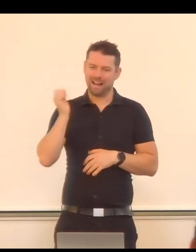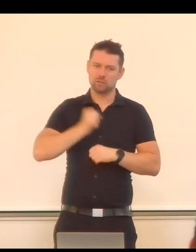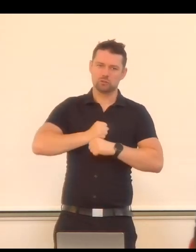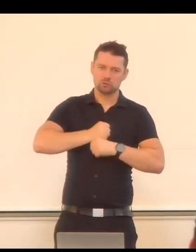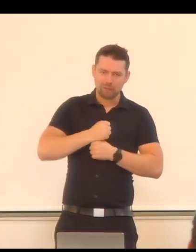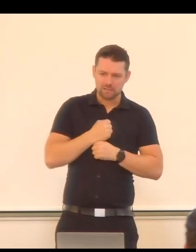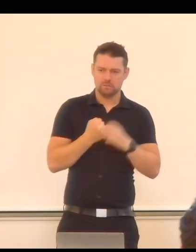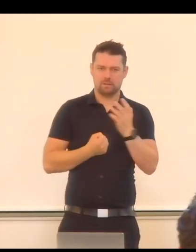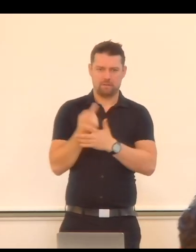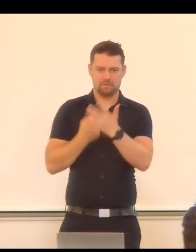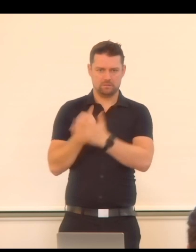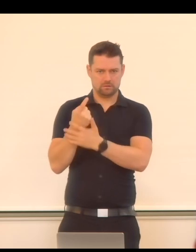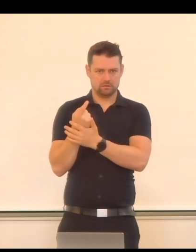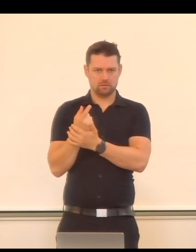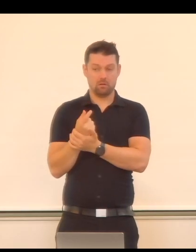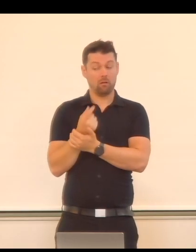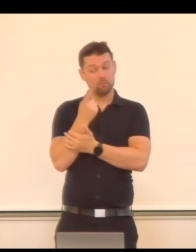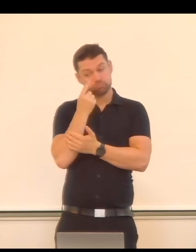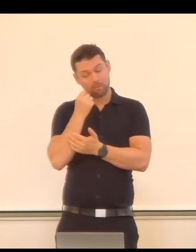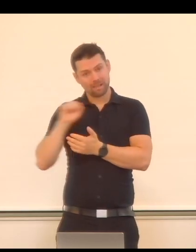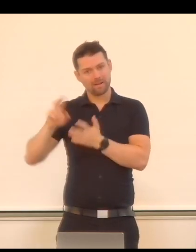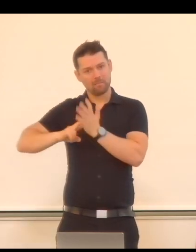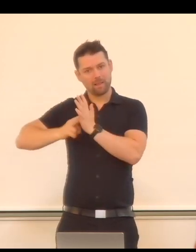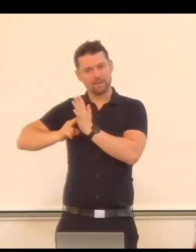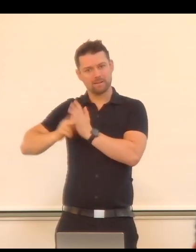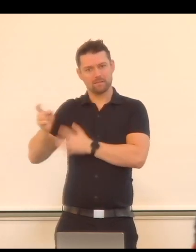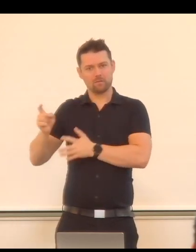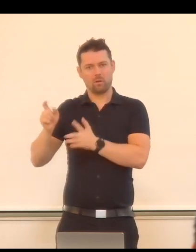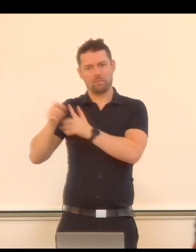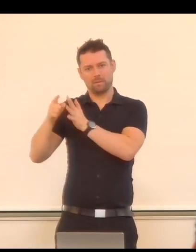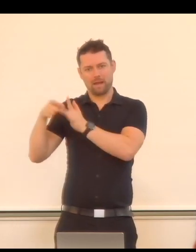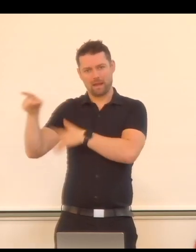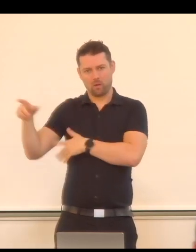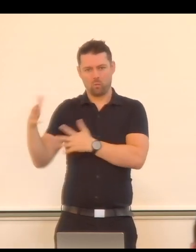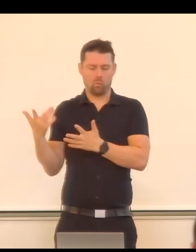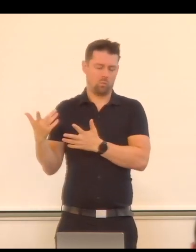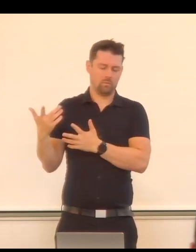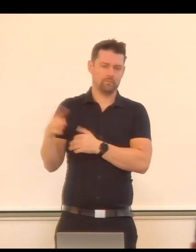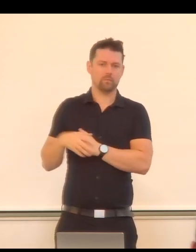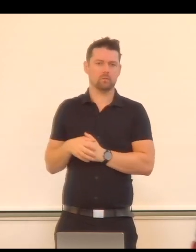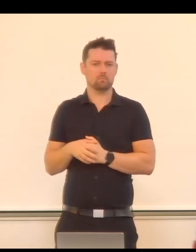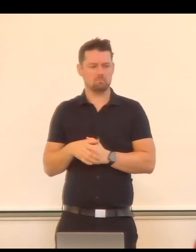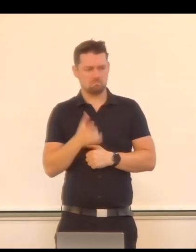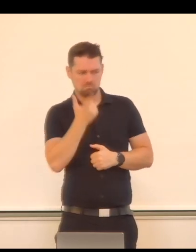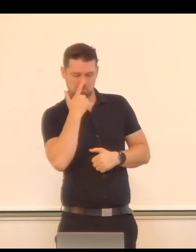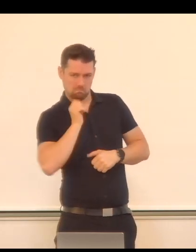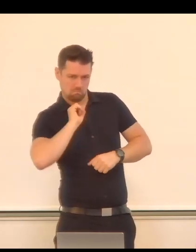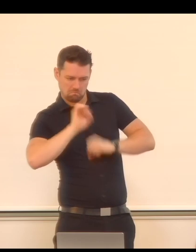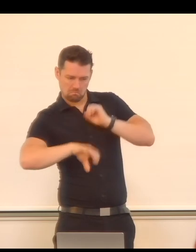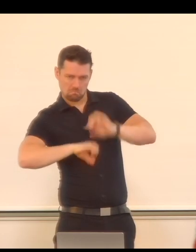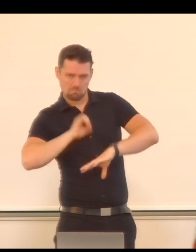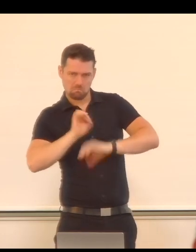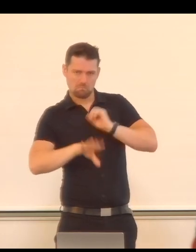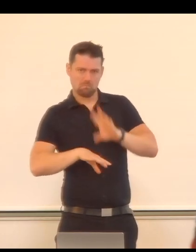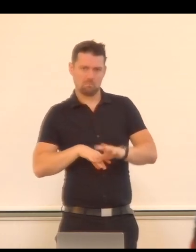stress-inducing events, which were probably planned from either the PIs or the mission control. Could you talk a bit about